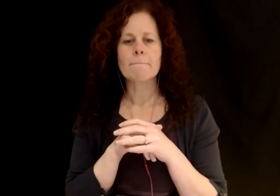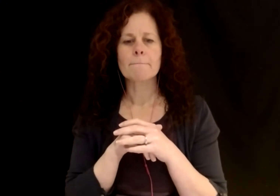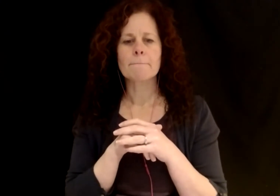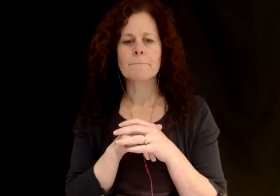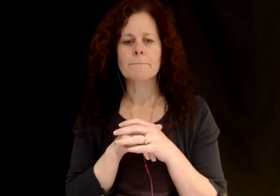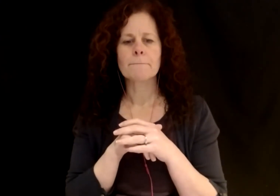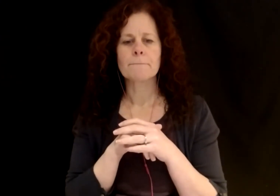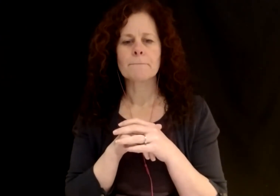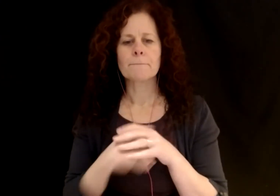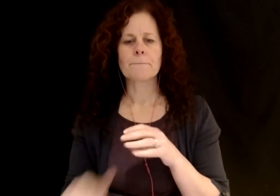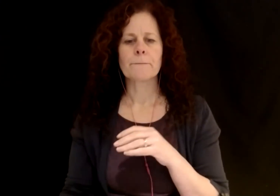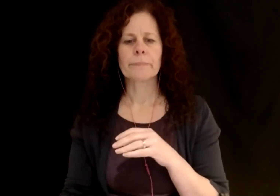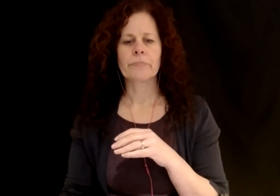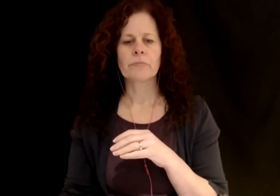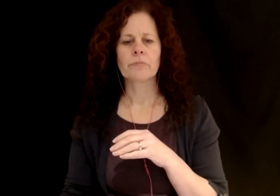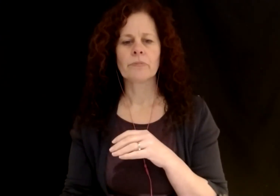The question